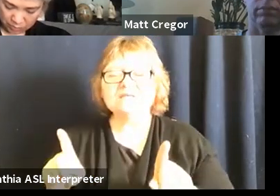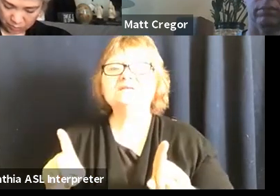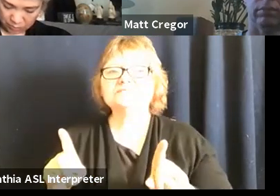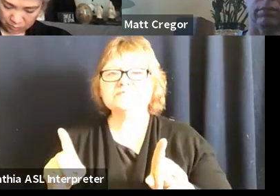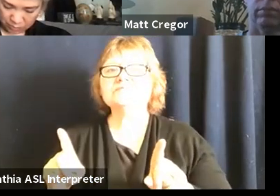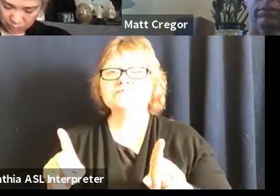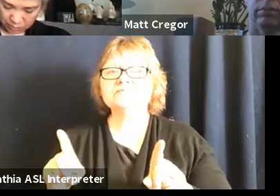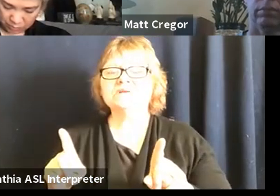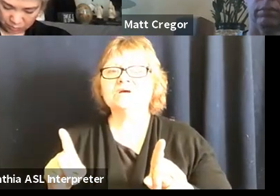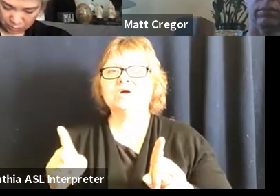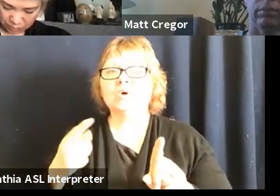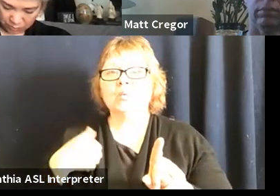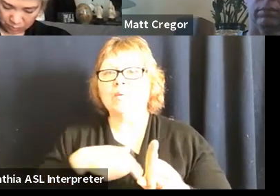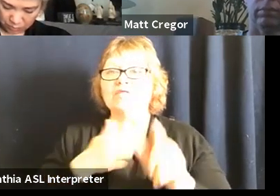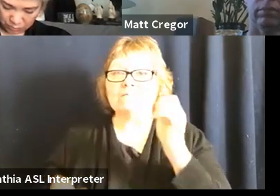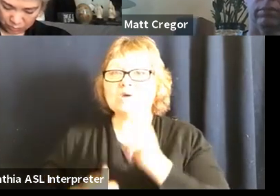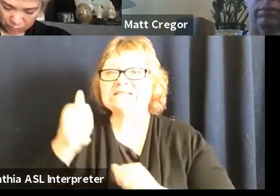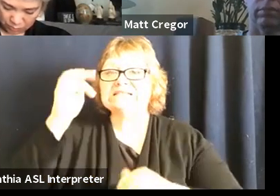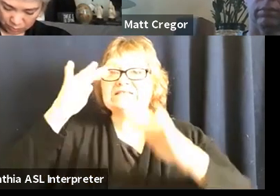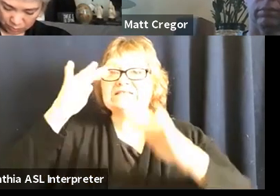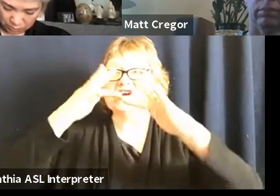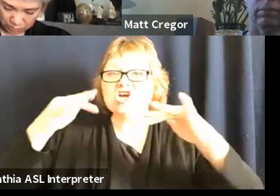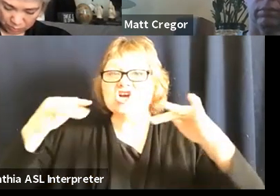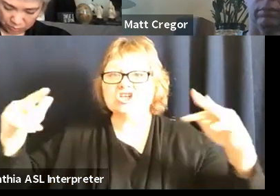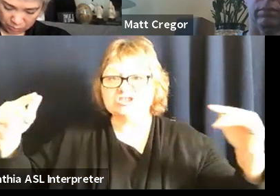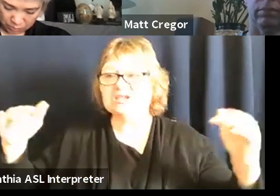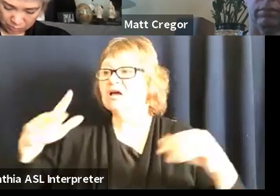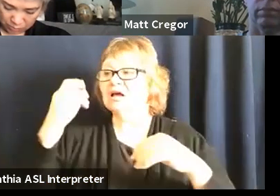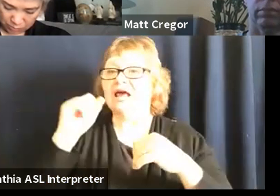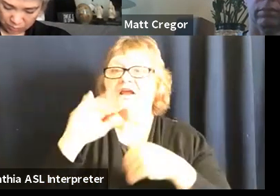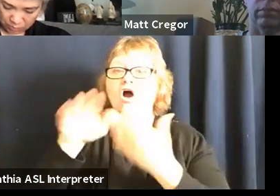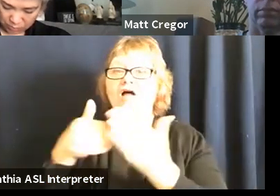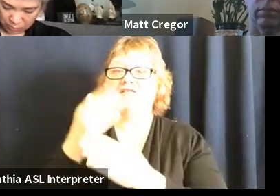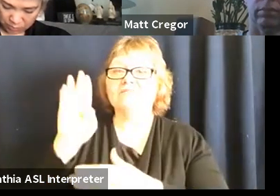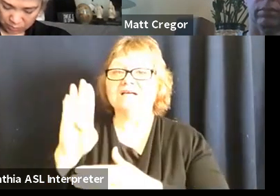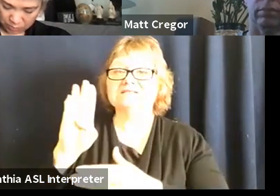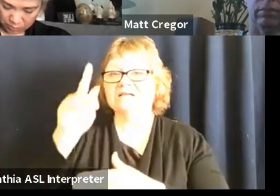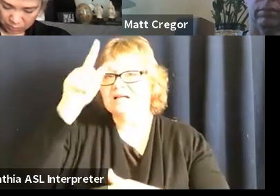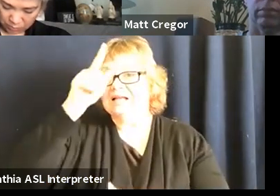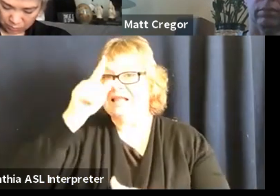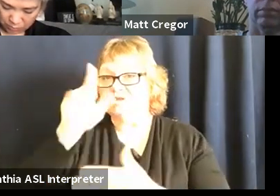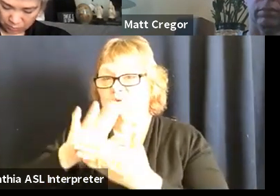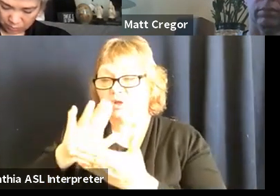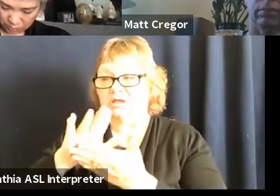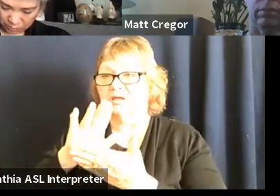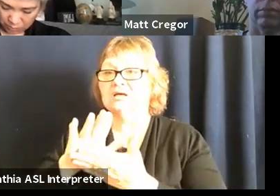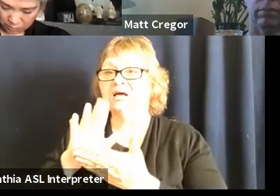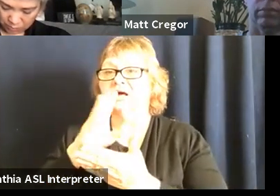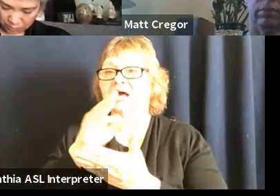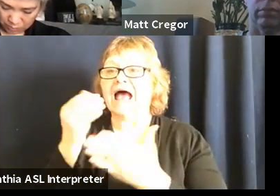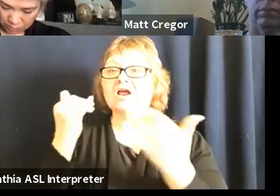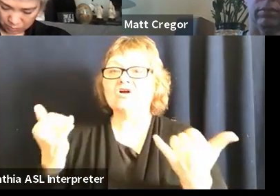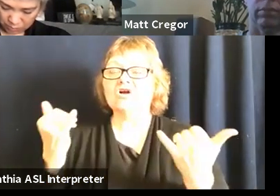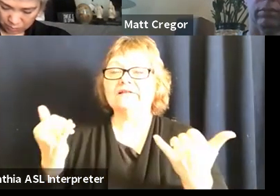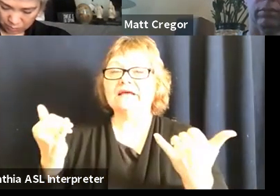most diverse student body in the history of Boston Latin School. And currently,